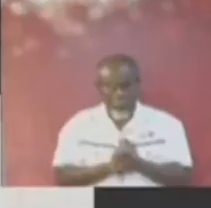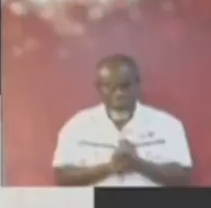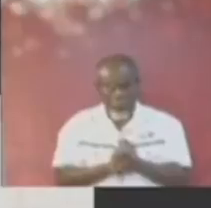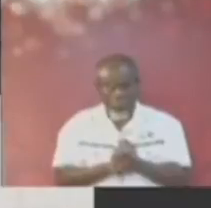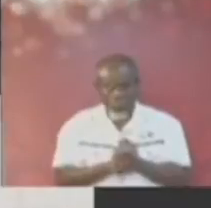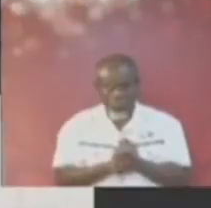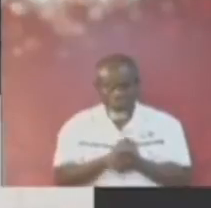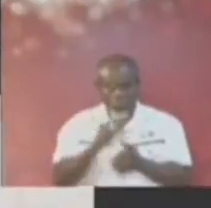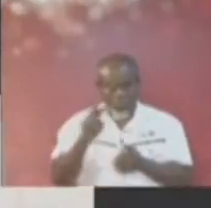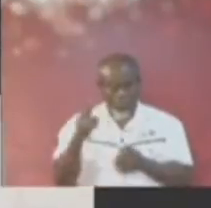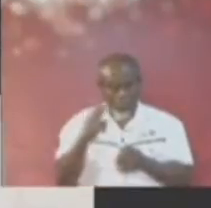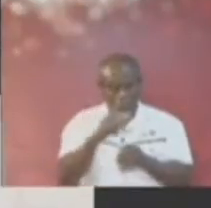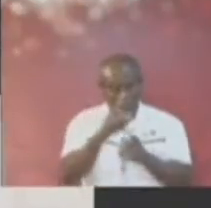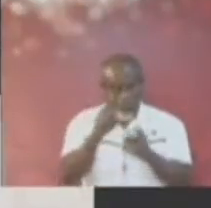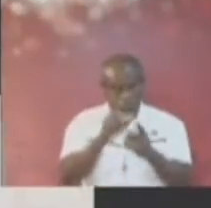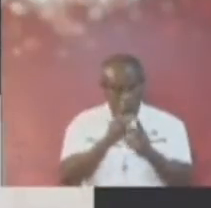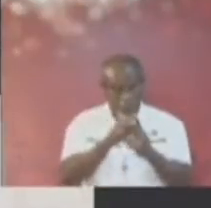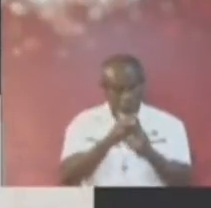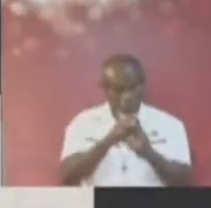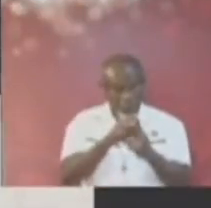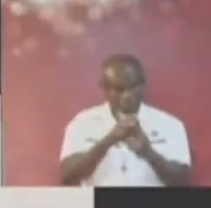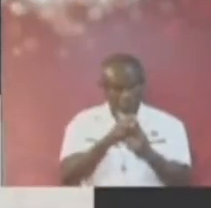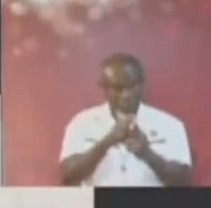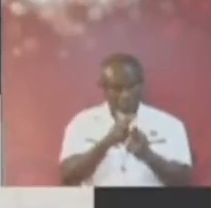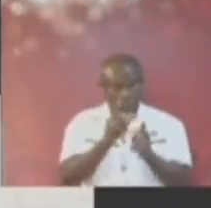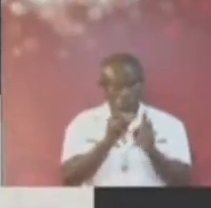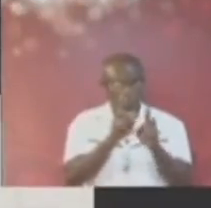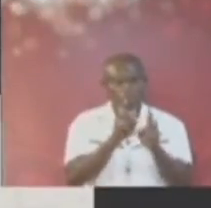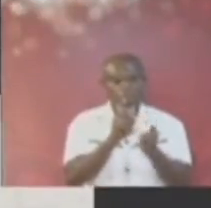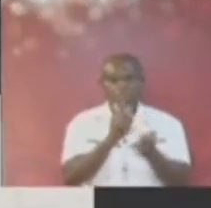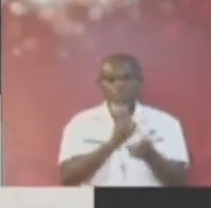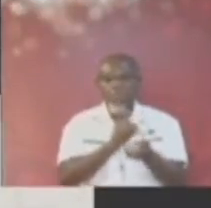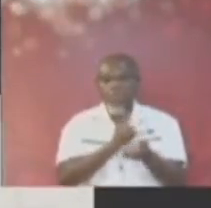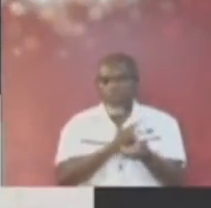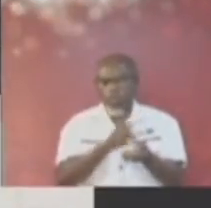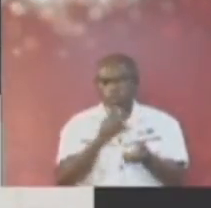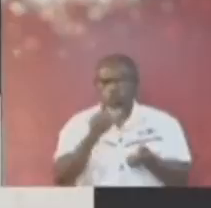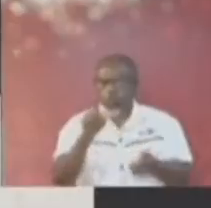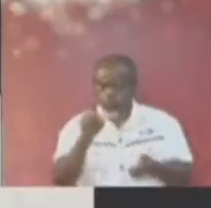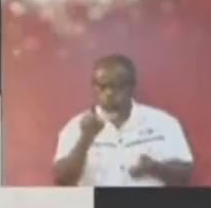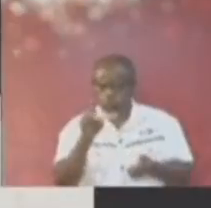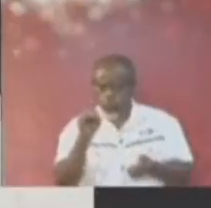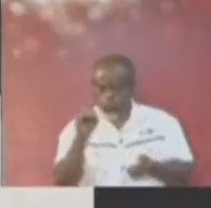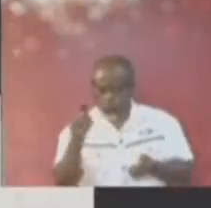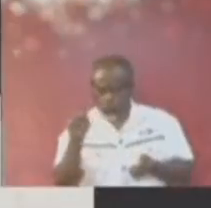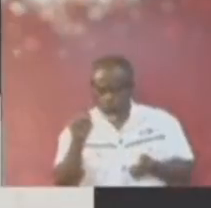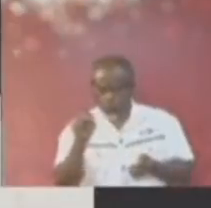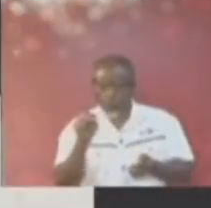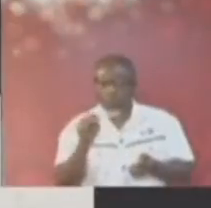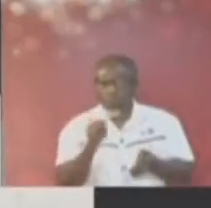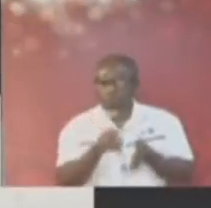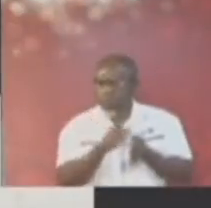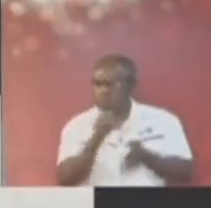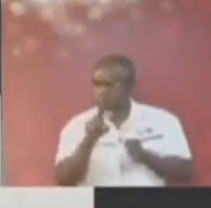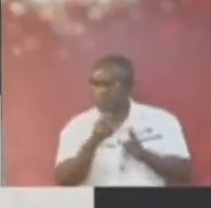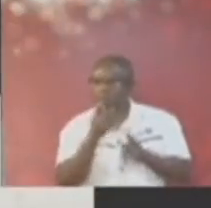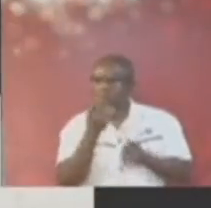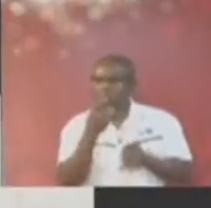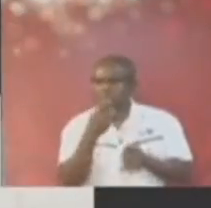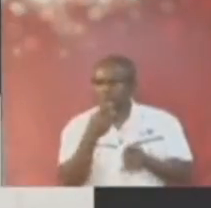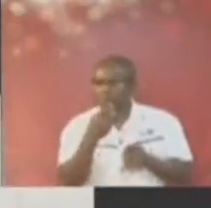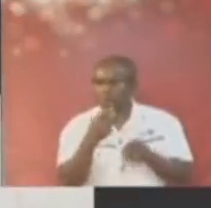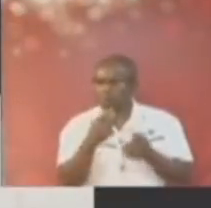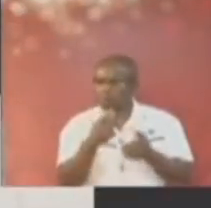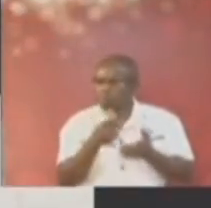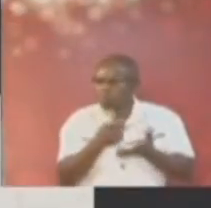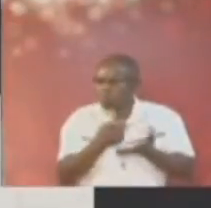Dr. Doon concerning diabetes. What would be the prevalence of diabetes in younger people? Most